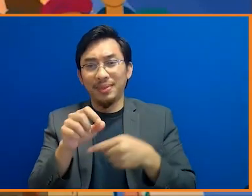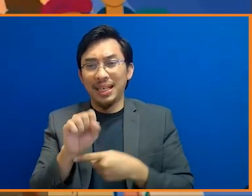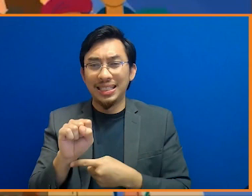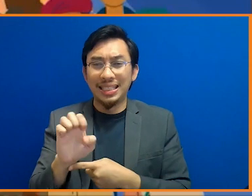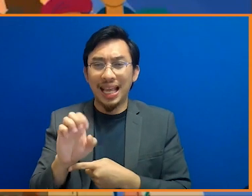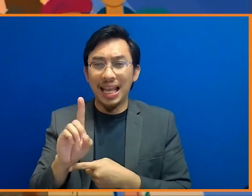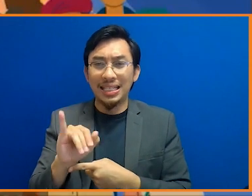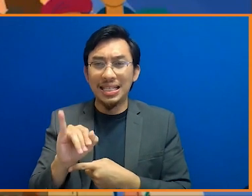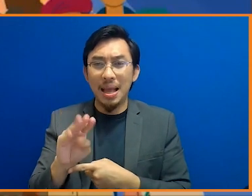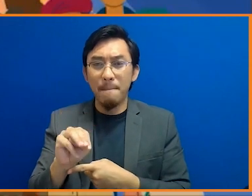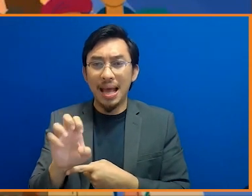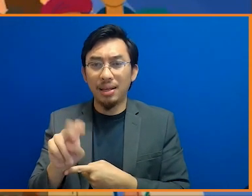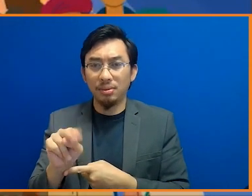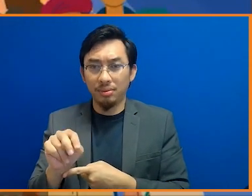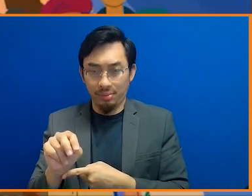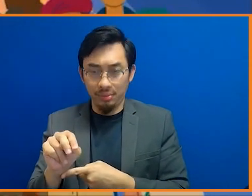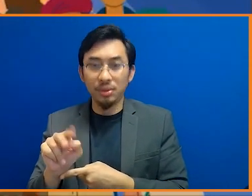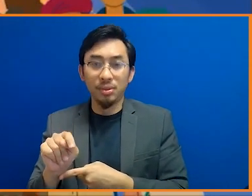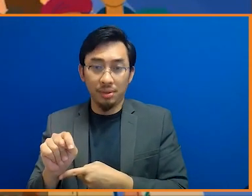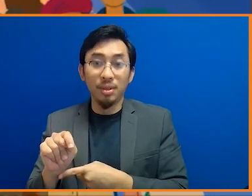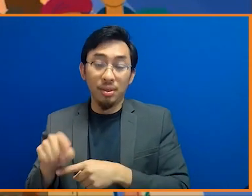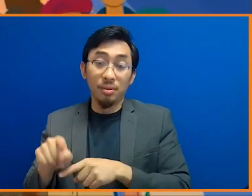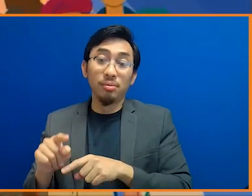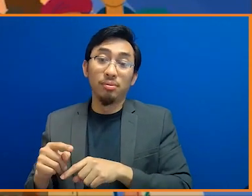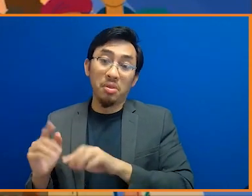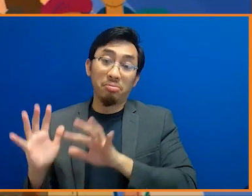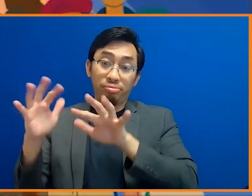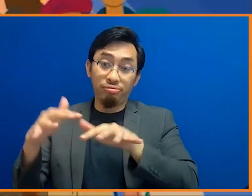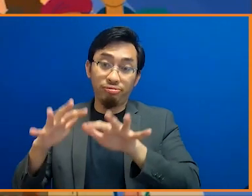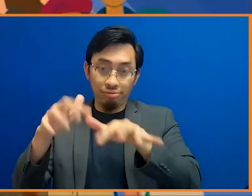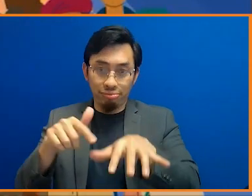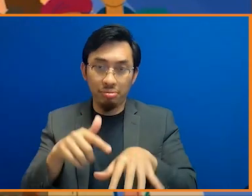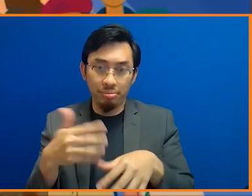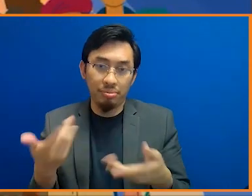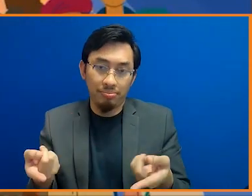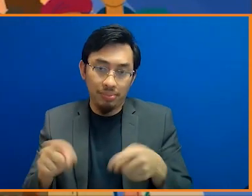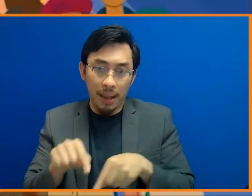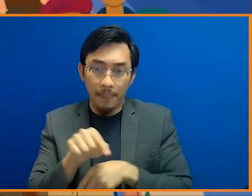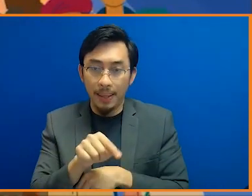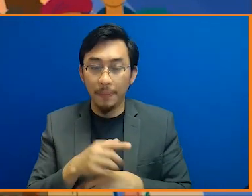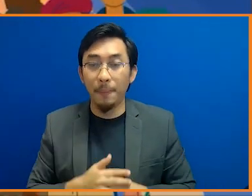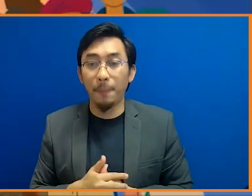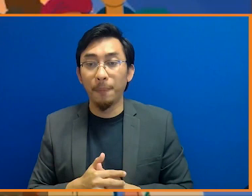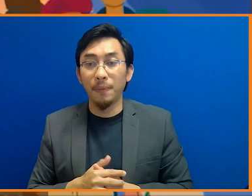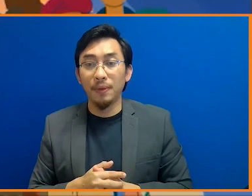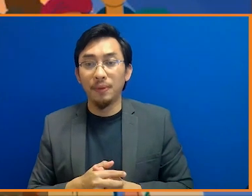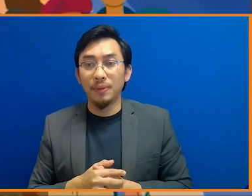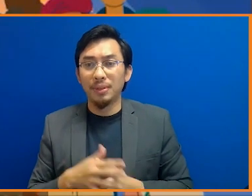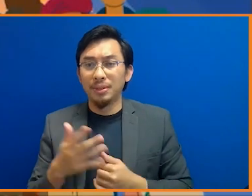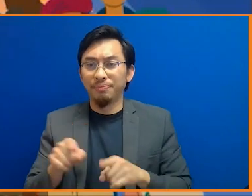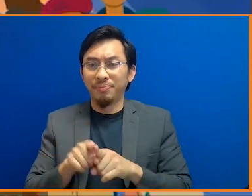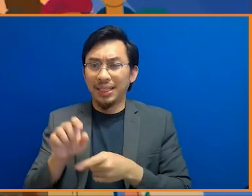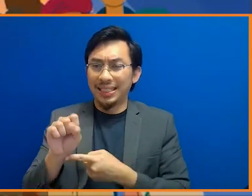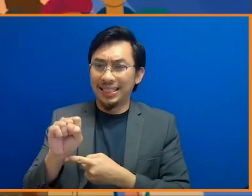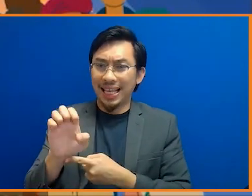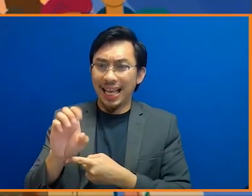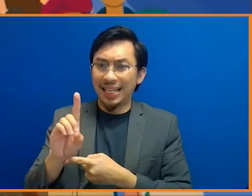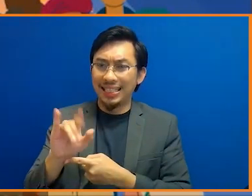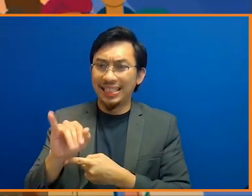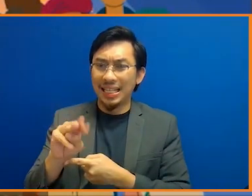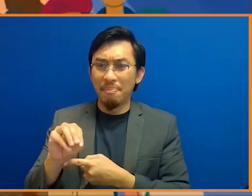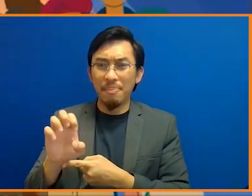there. So one tsunami occurred, and then the the tsunami wave will